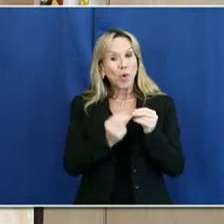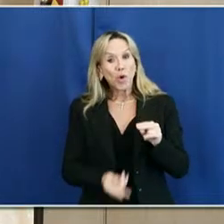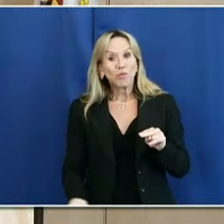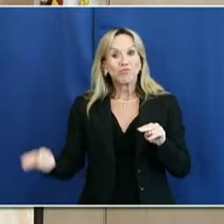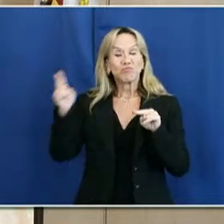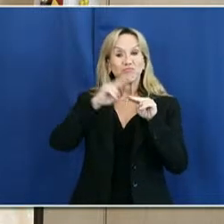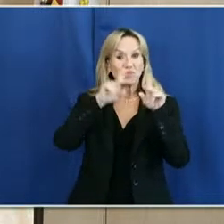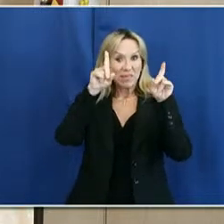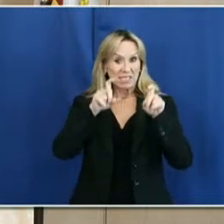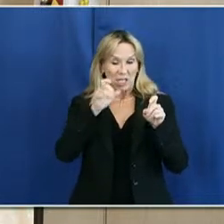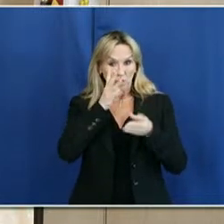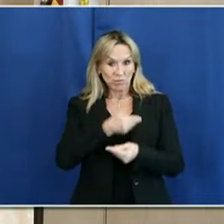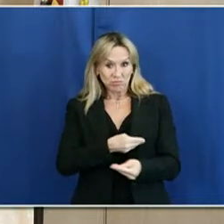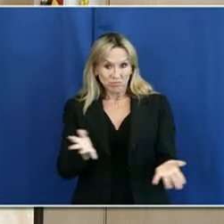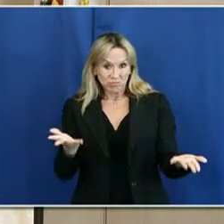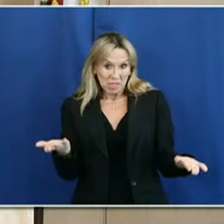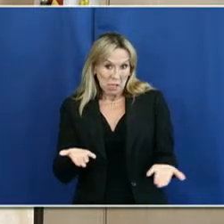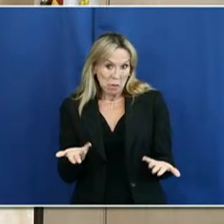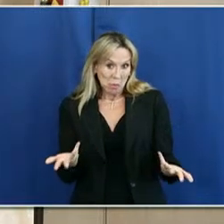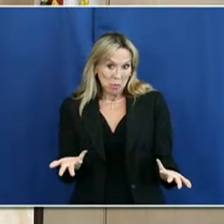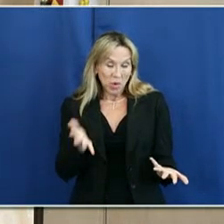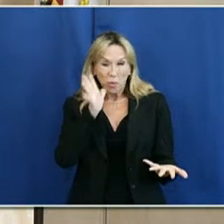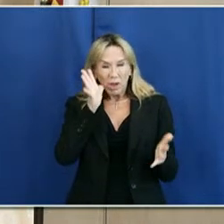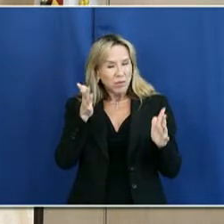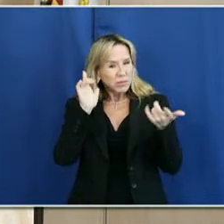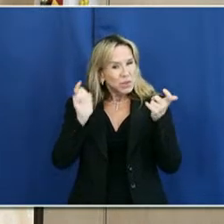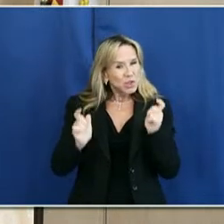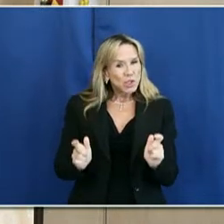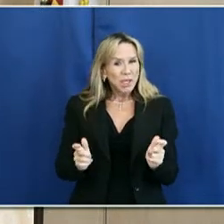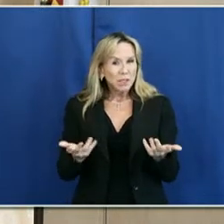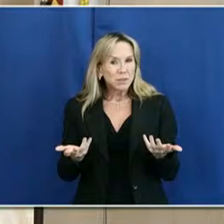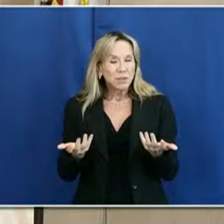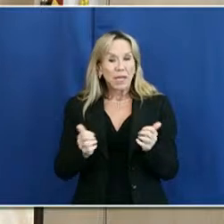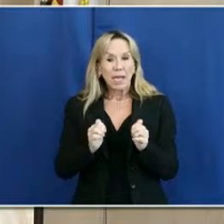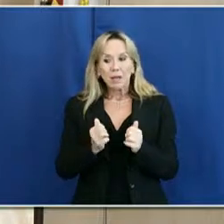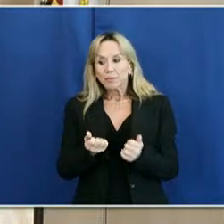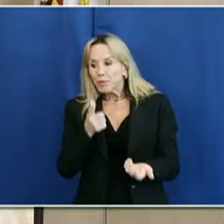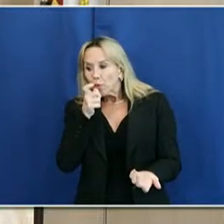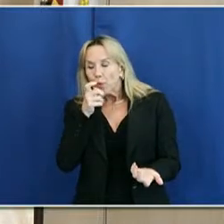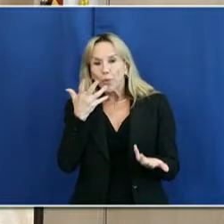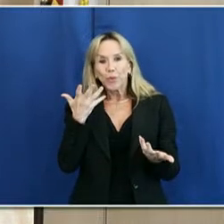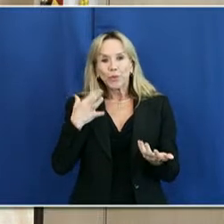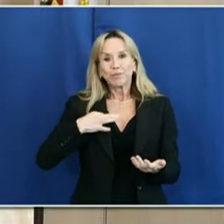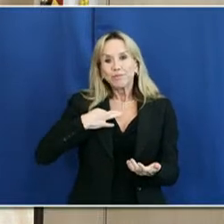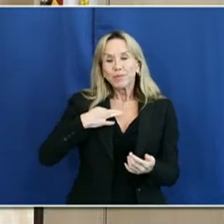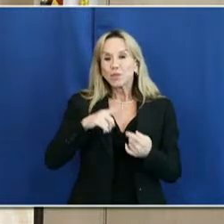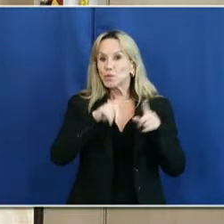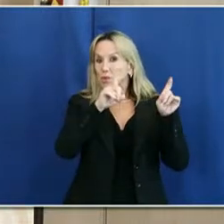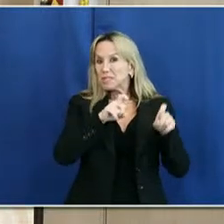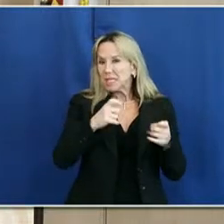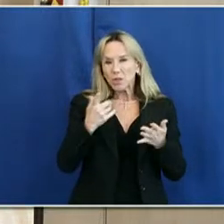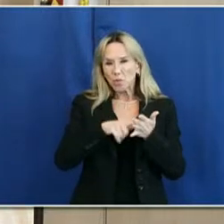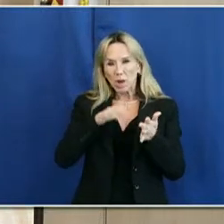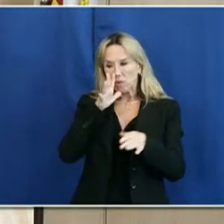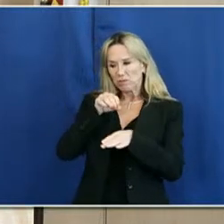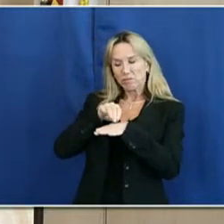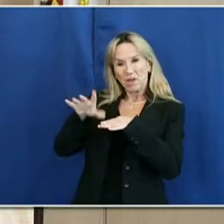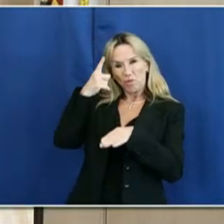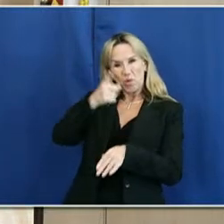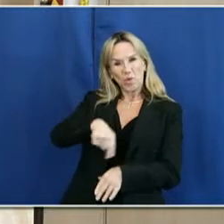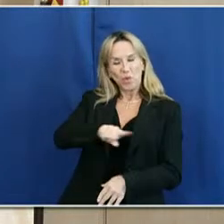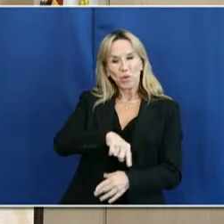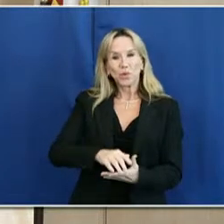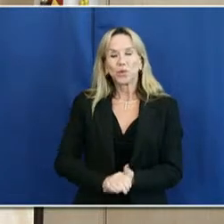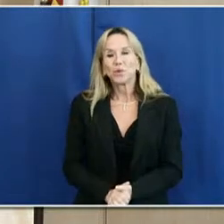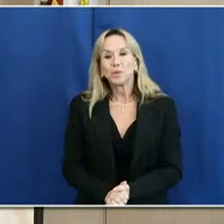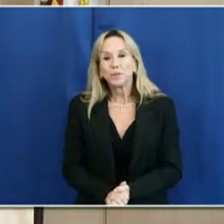tests, might we be able to do? Is this going to change sort of how many people or who can get tested? What's the impact going to be for people here? Well,